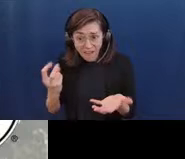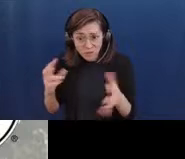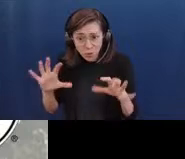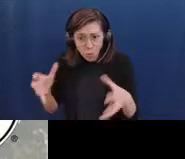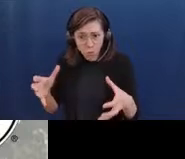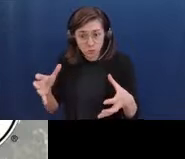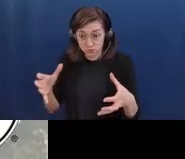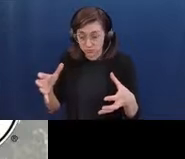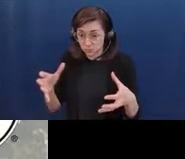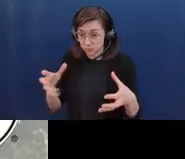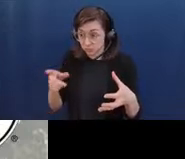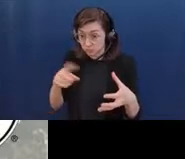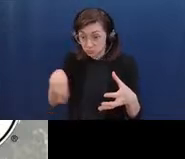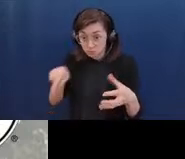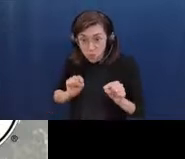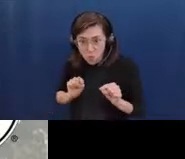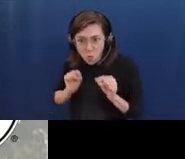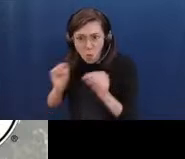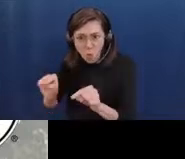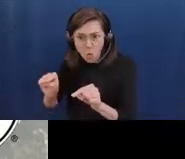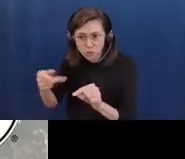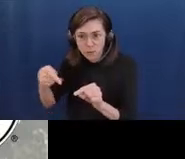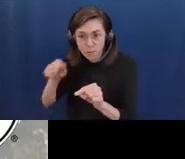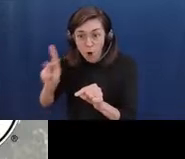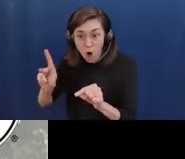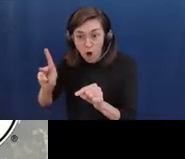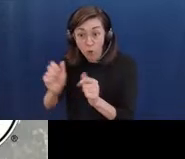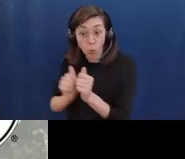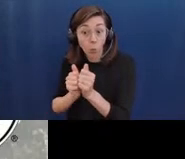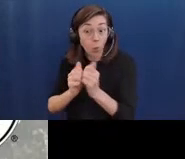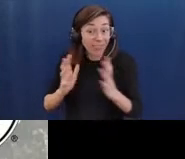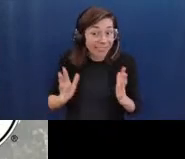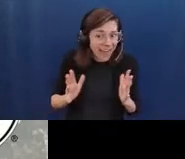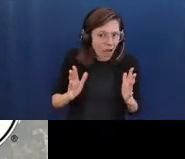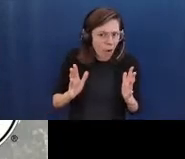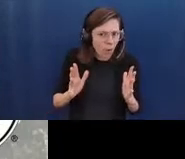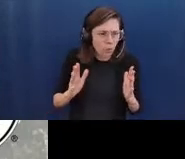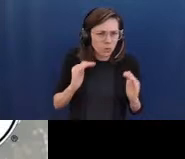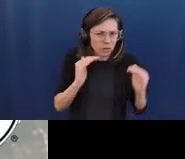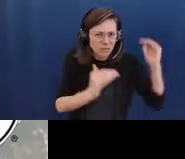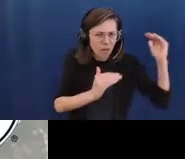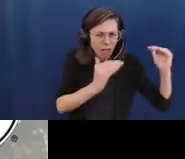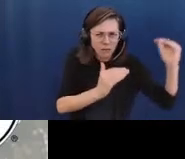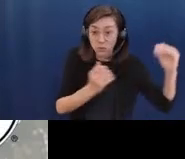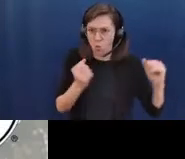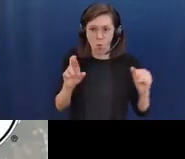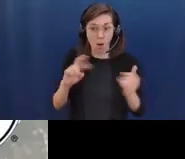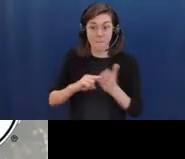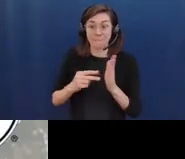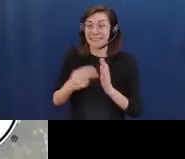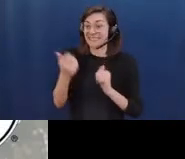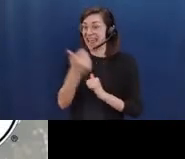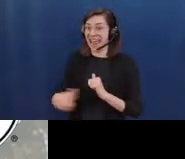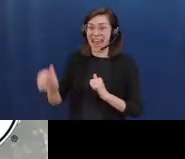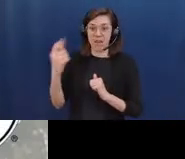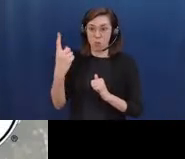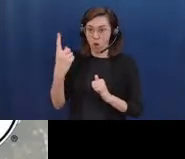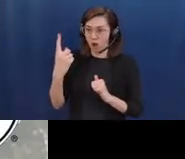park and unaccompanied by an adult, or is this anybody that is of that age or